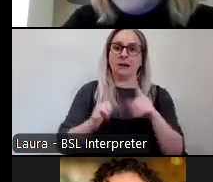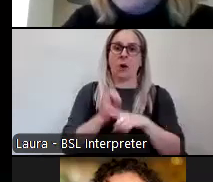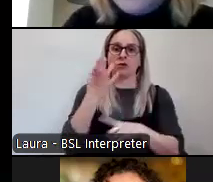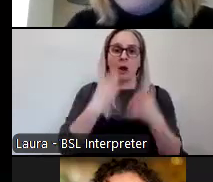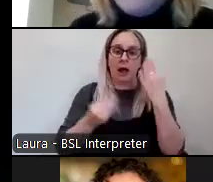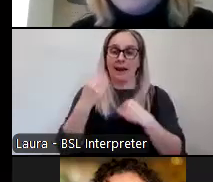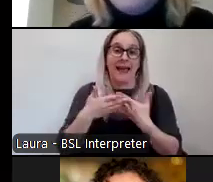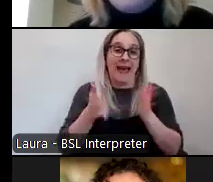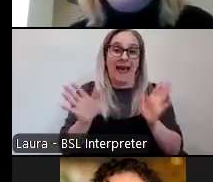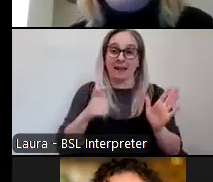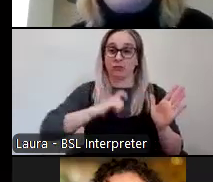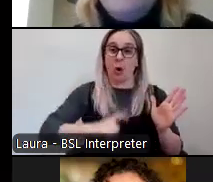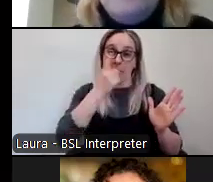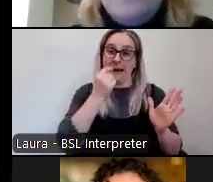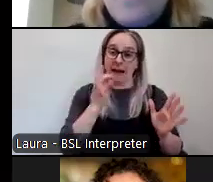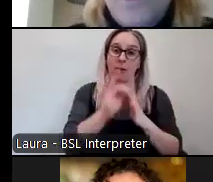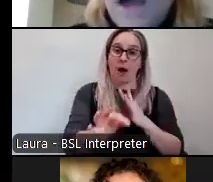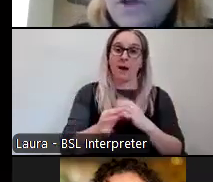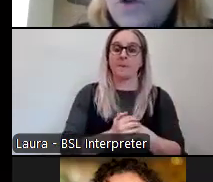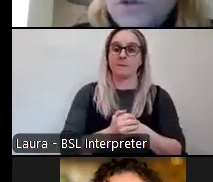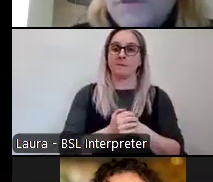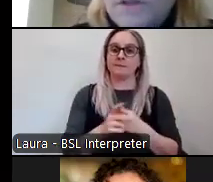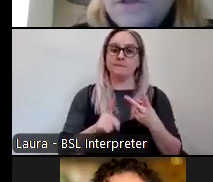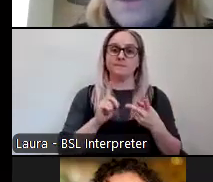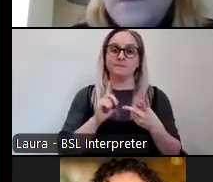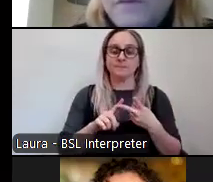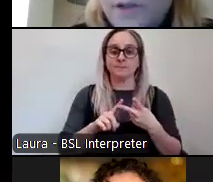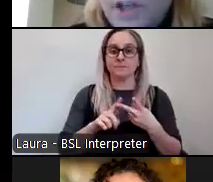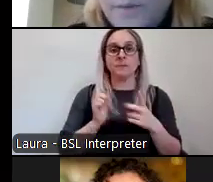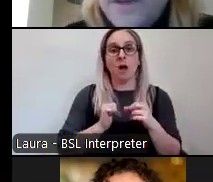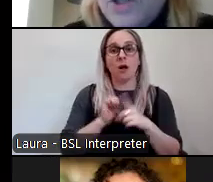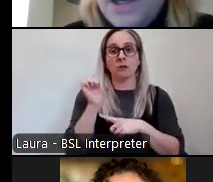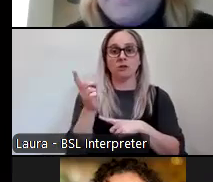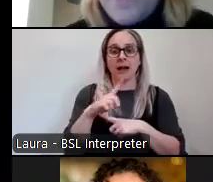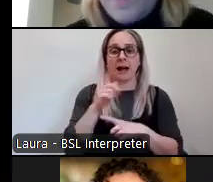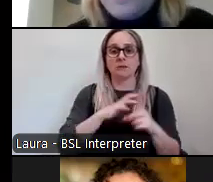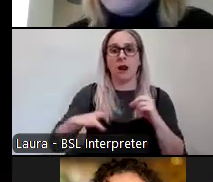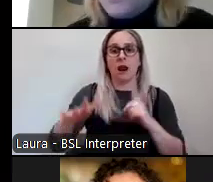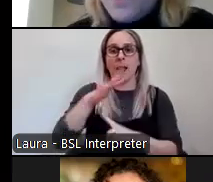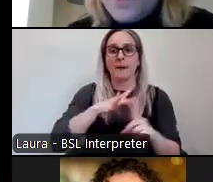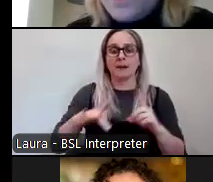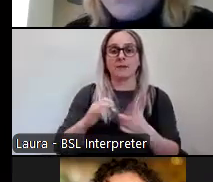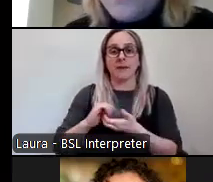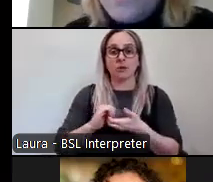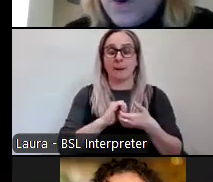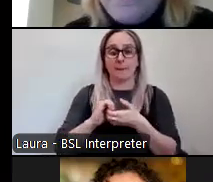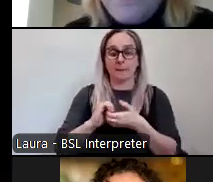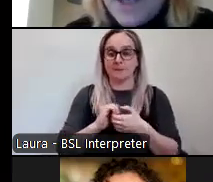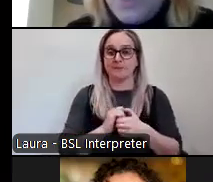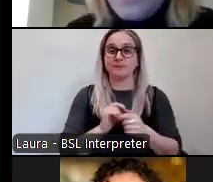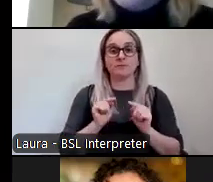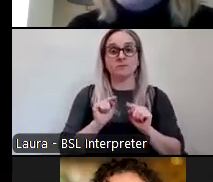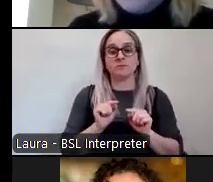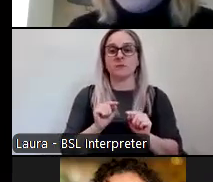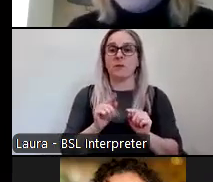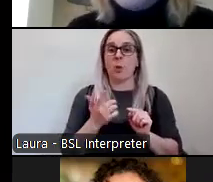are eligible for that fellowship. We have a culture and climate fellowship this year. And so that is for a